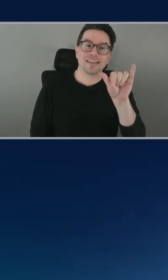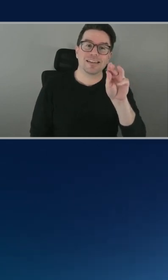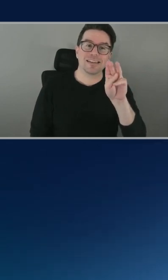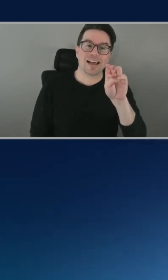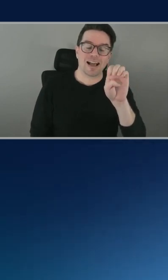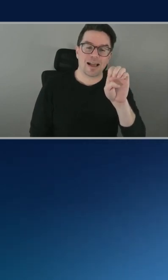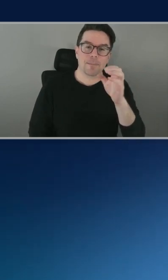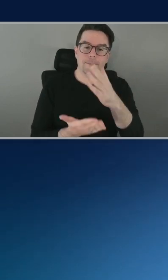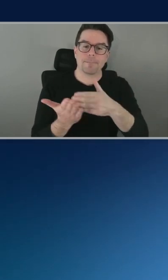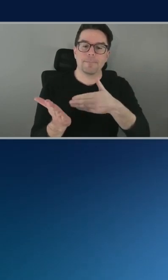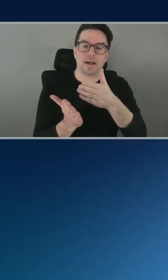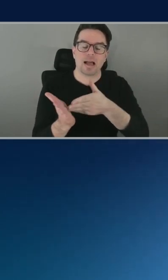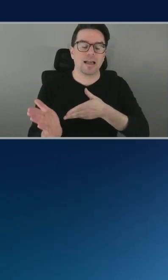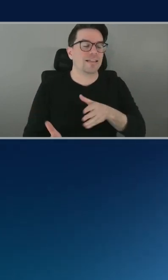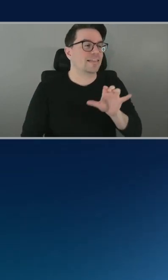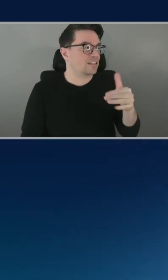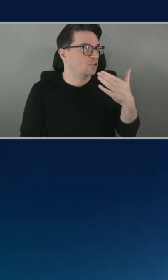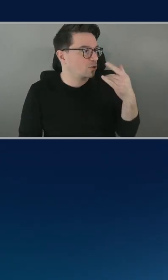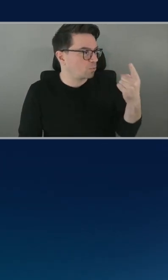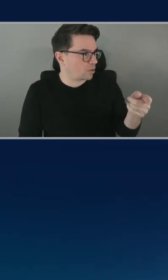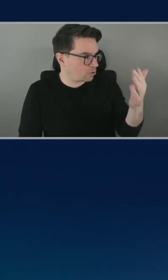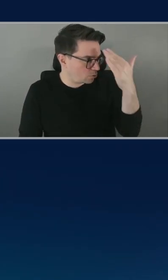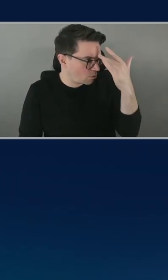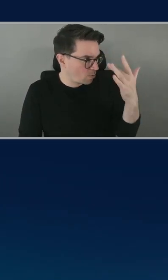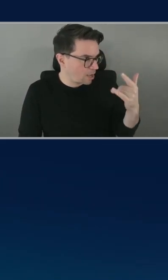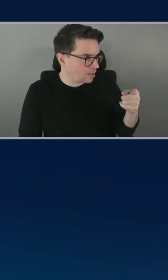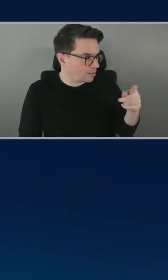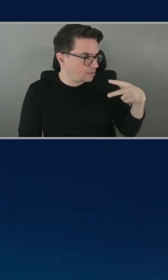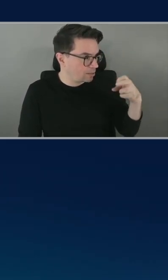know why? I don't. Is this a pun?